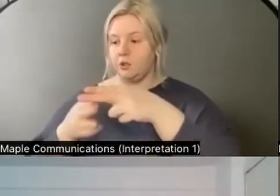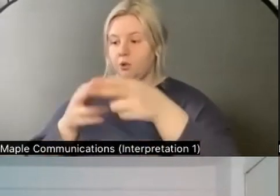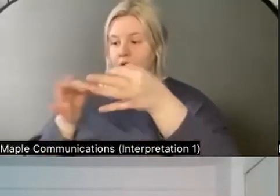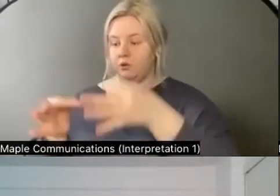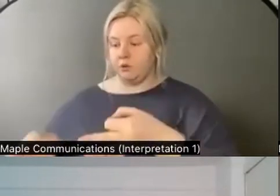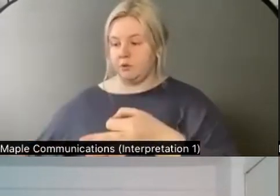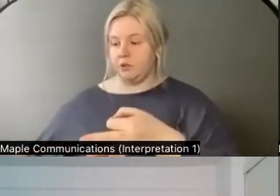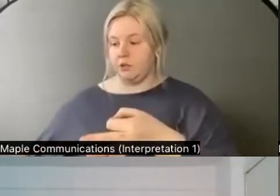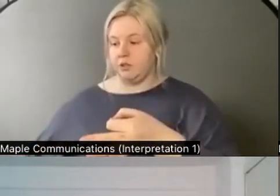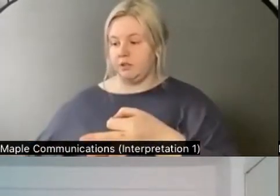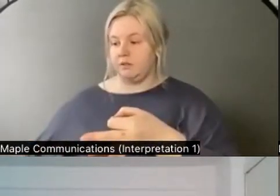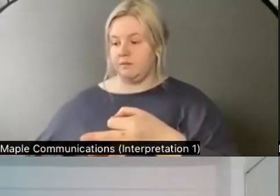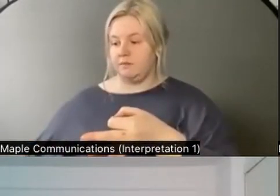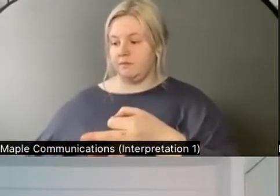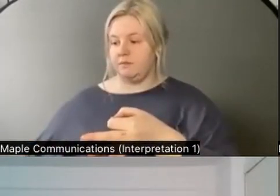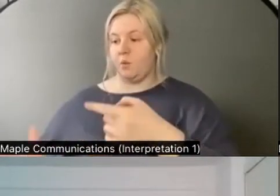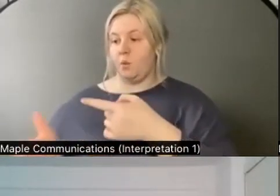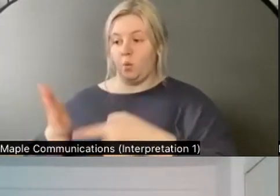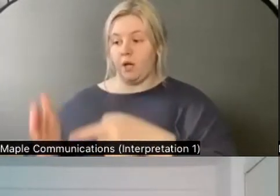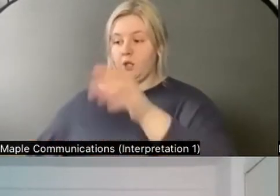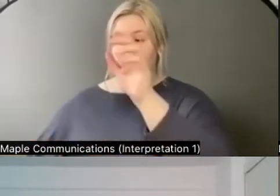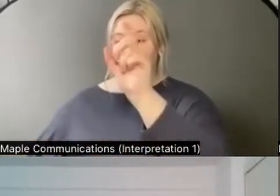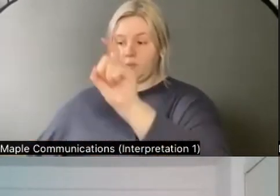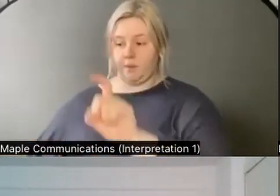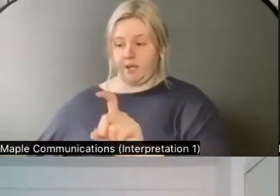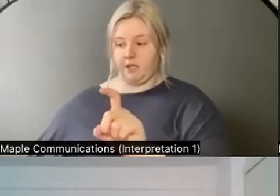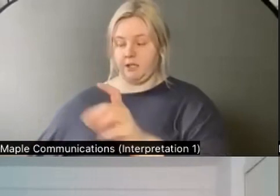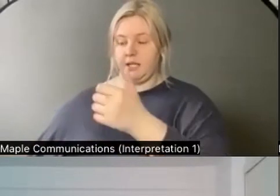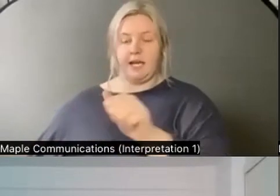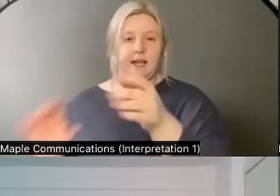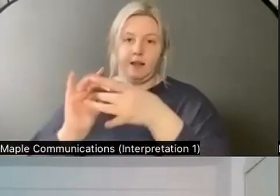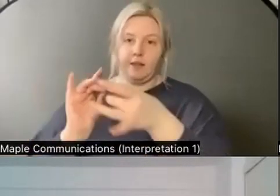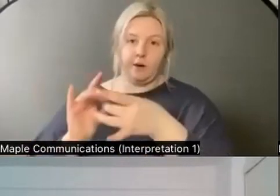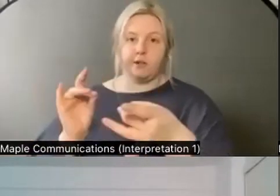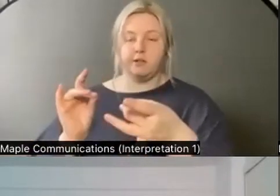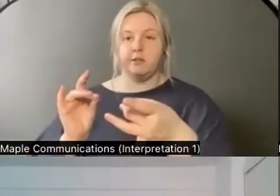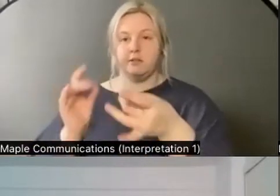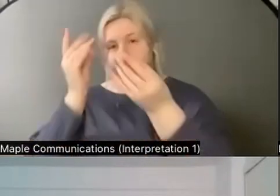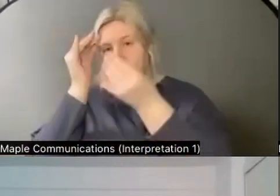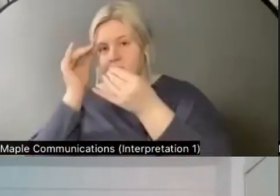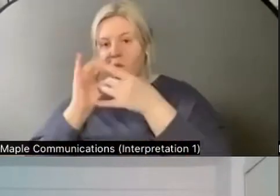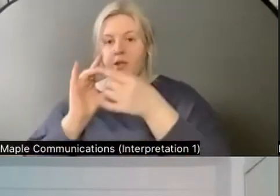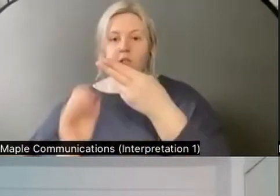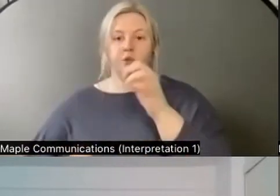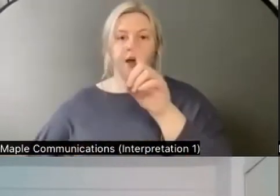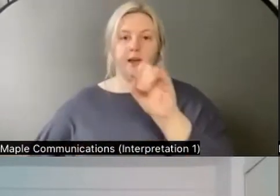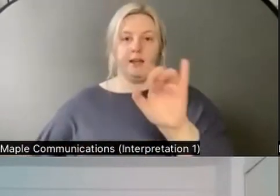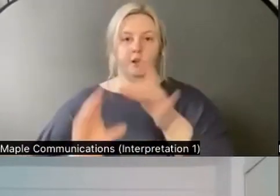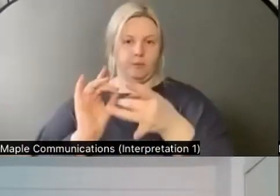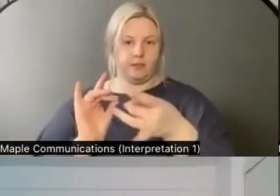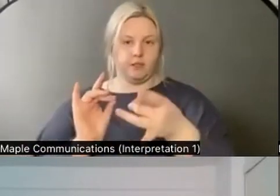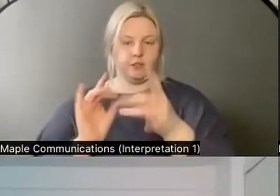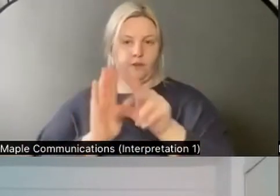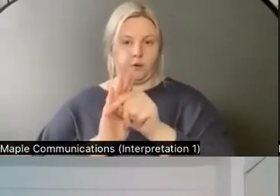would spray paint on Parliament, and any thoughts or comments you want to share about Heidi's statement.